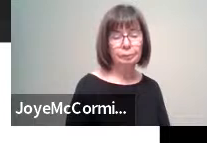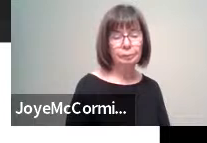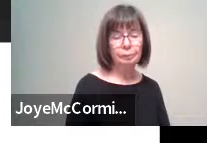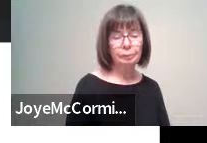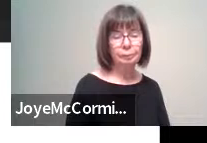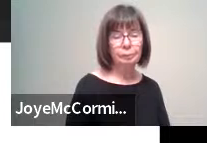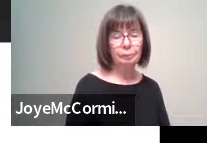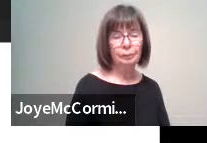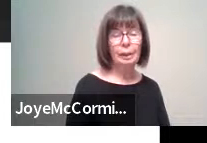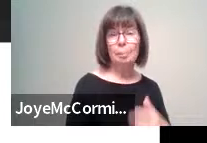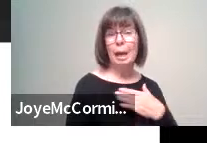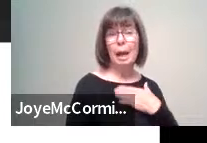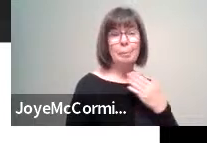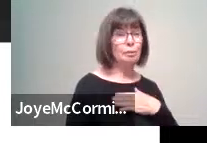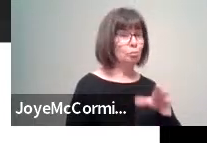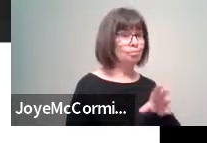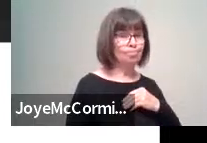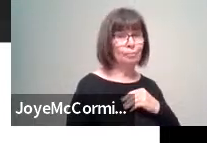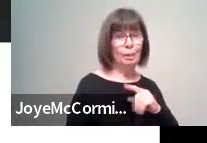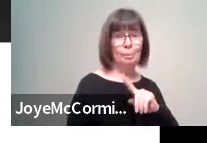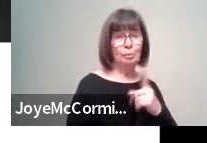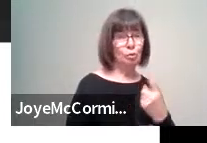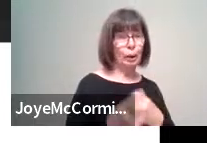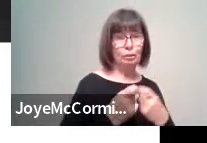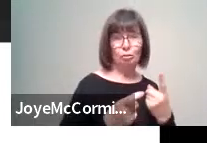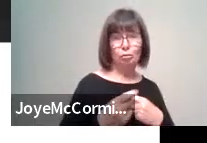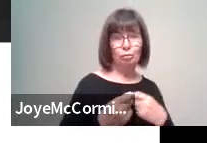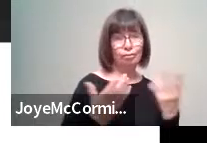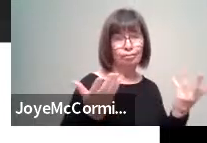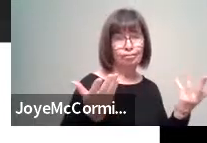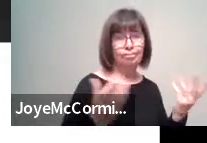And I'd be happy to take any questions you might have.